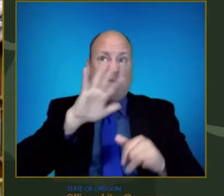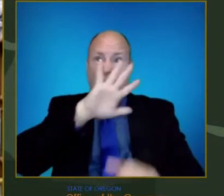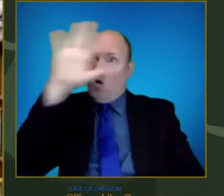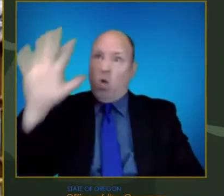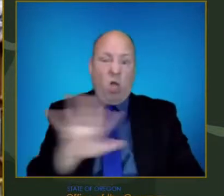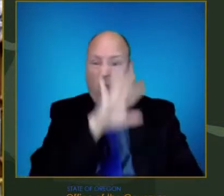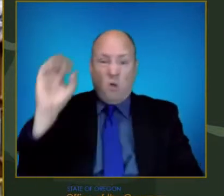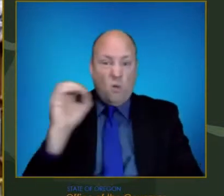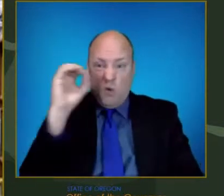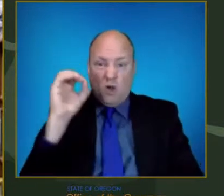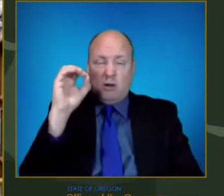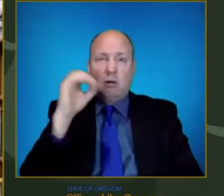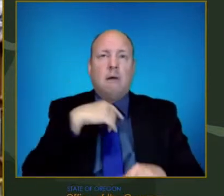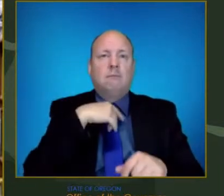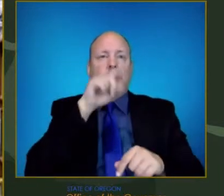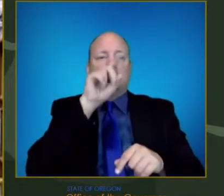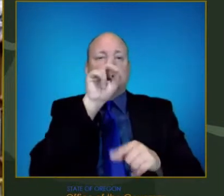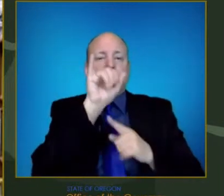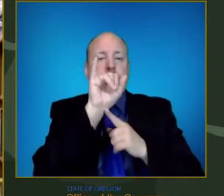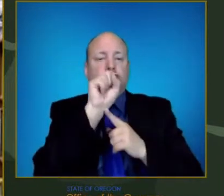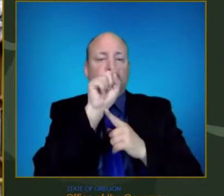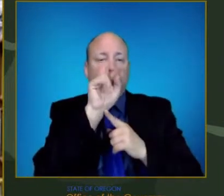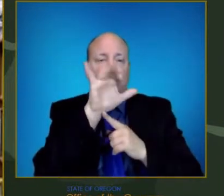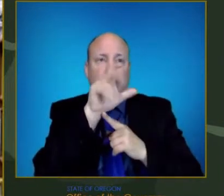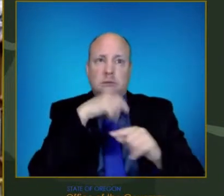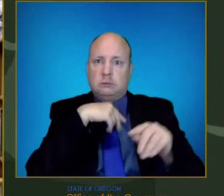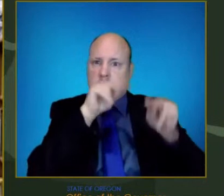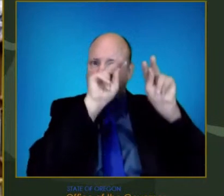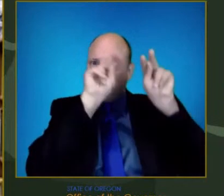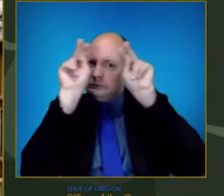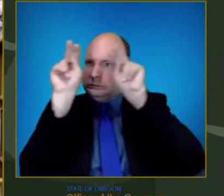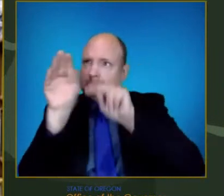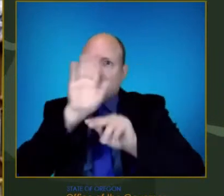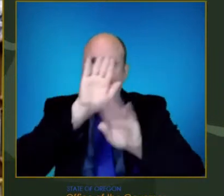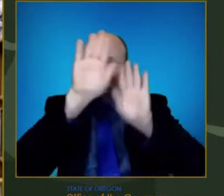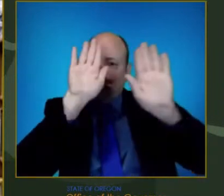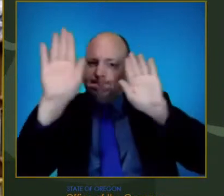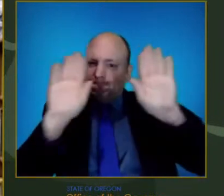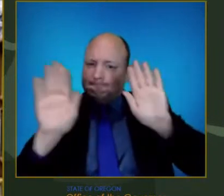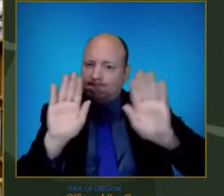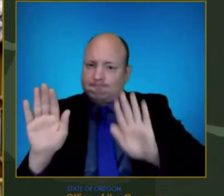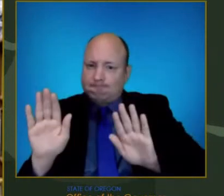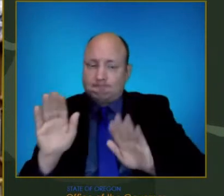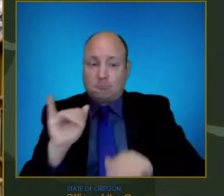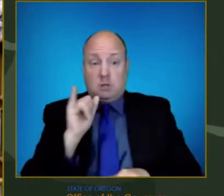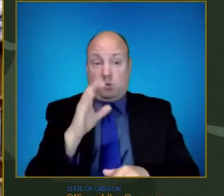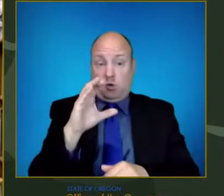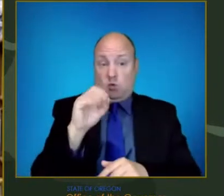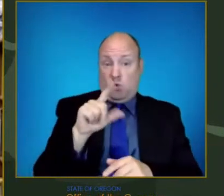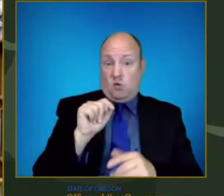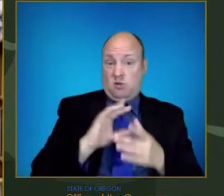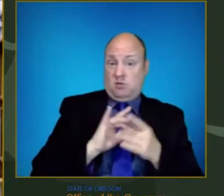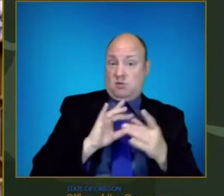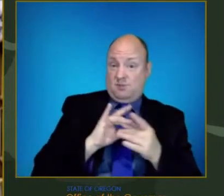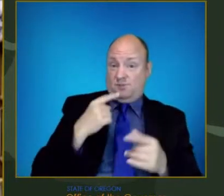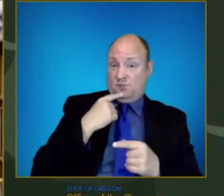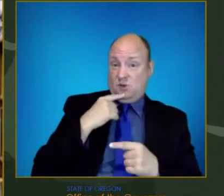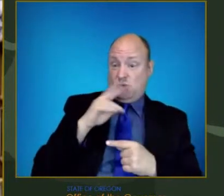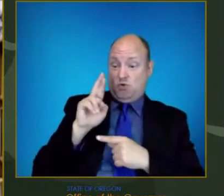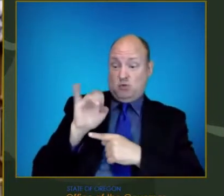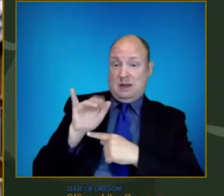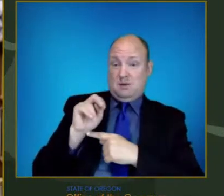I think you look to the evidence. So Reynolds is one of hundreds of high schools in Oregon that closed again